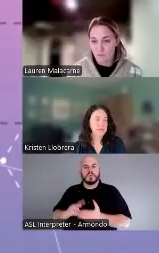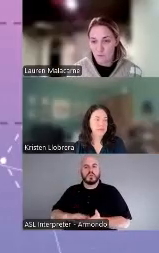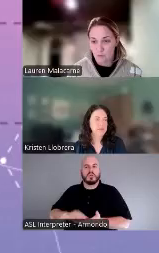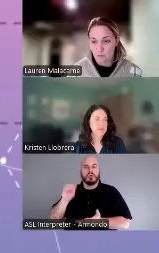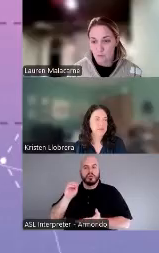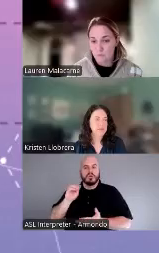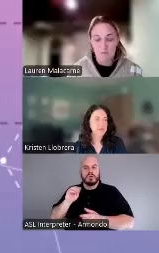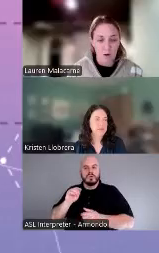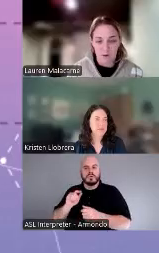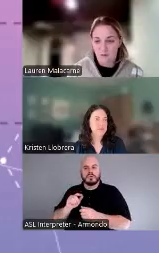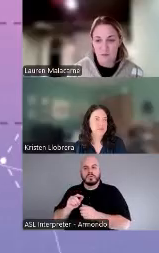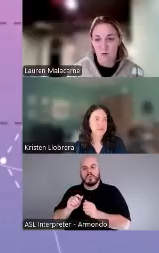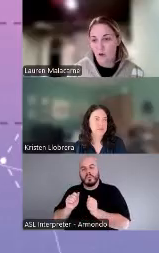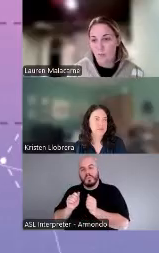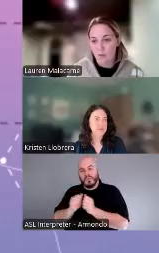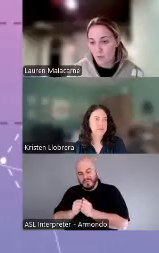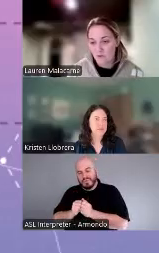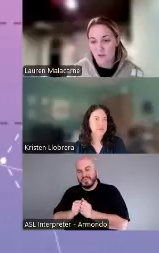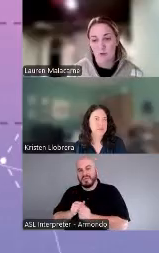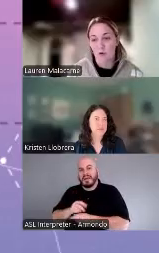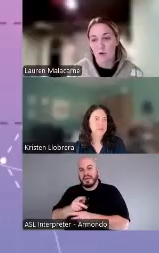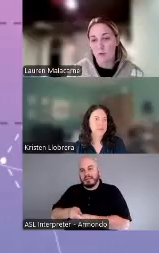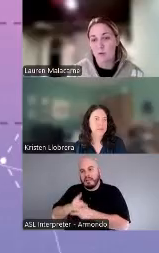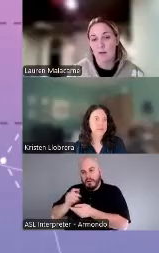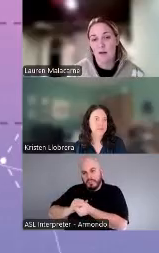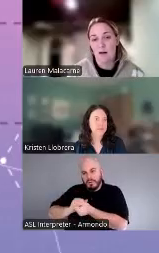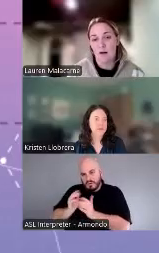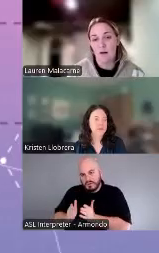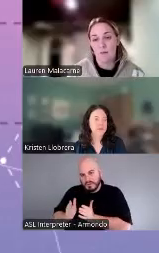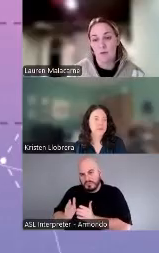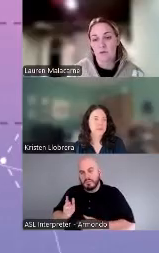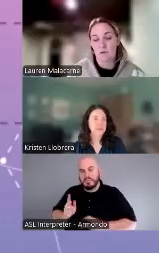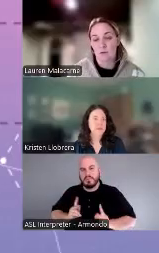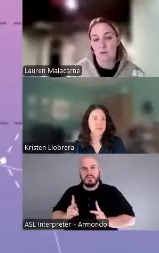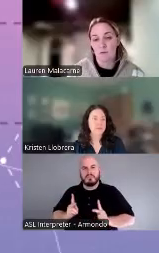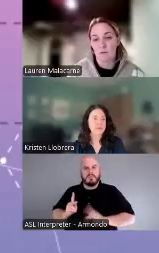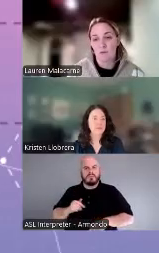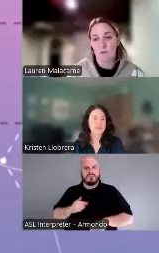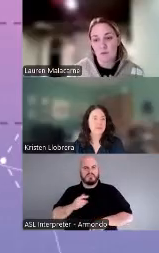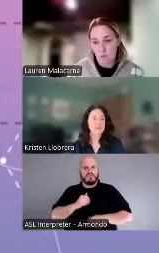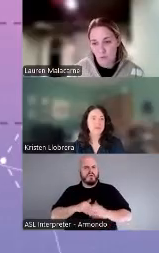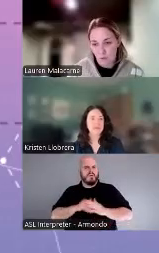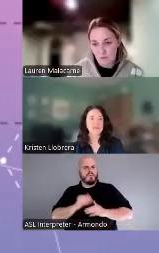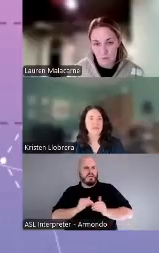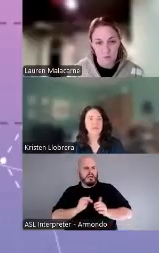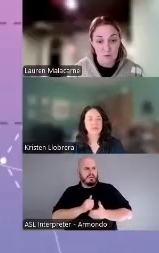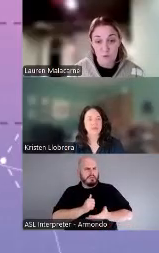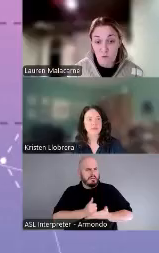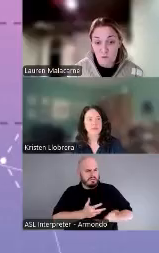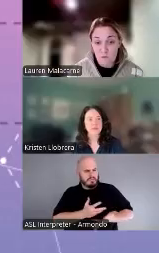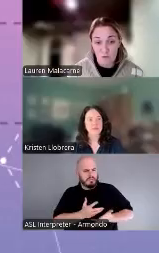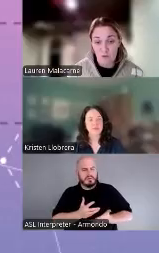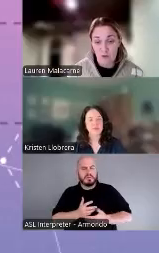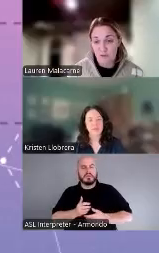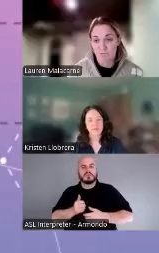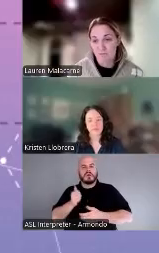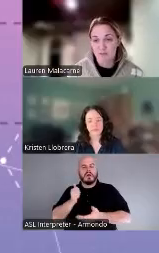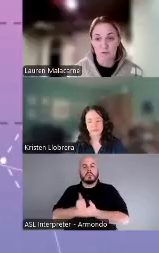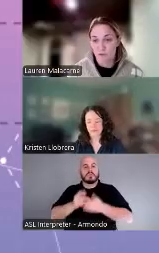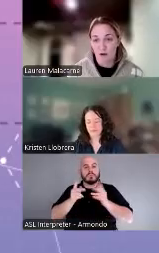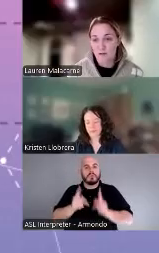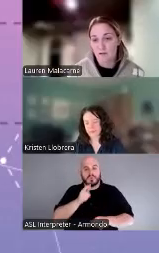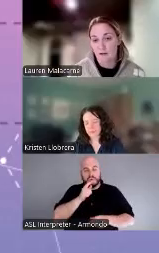feel comfortable spotting a skill or helping a person up a curb. And so this both helps the person who uses a wheelchair